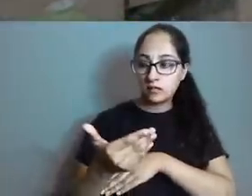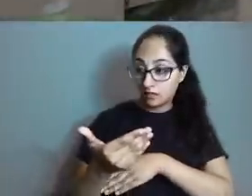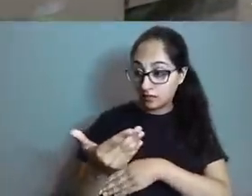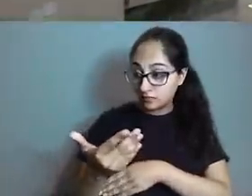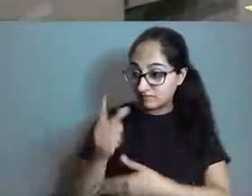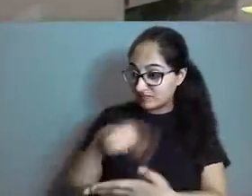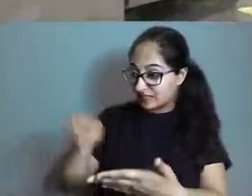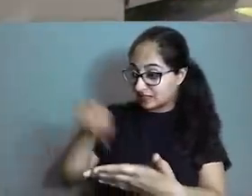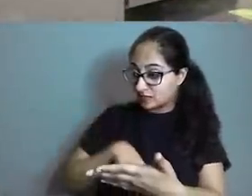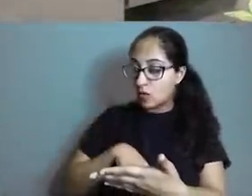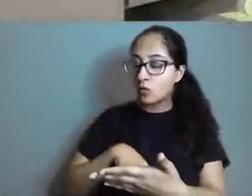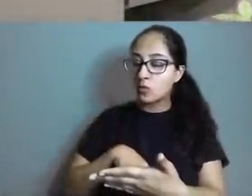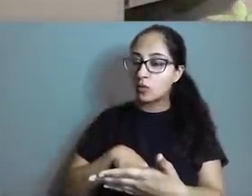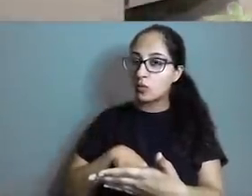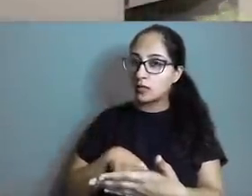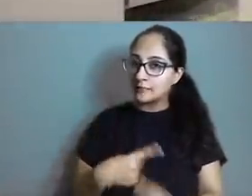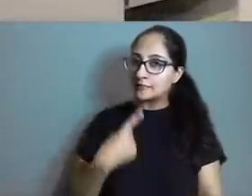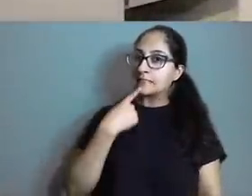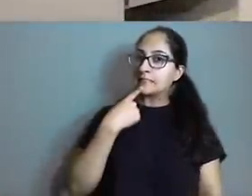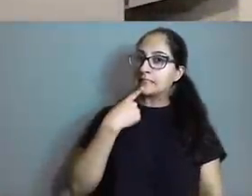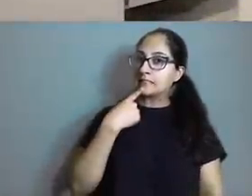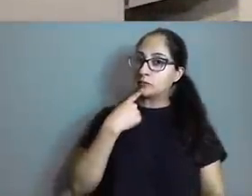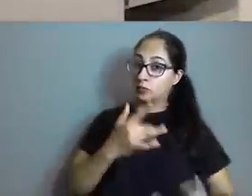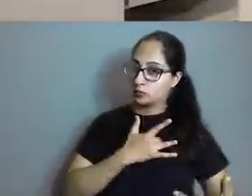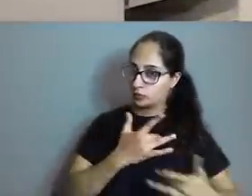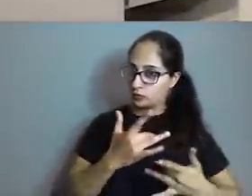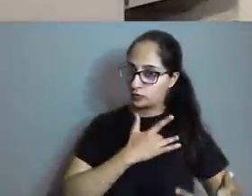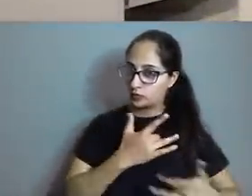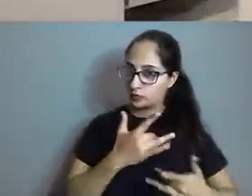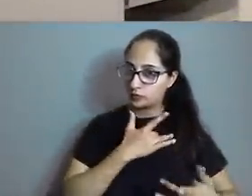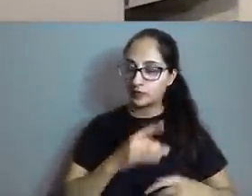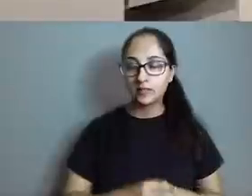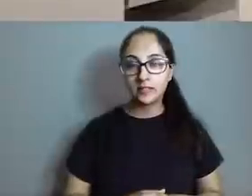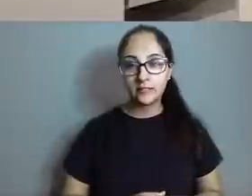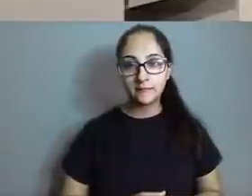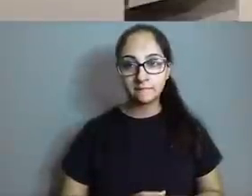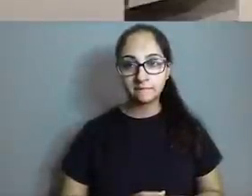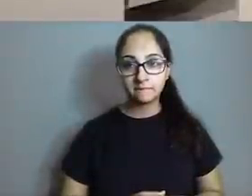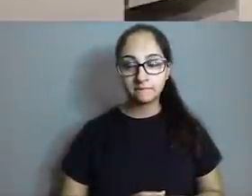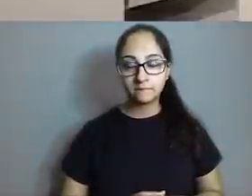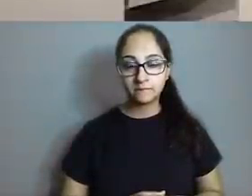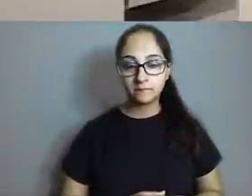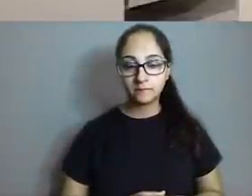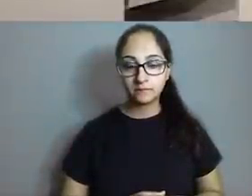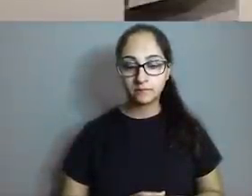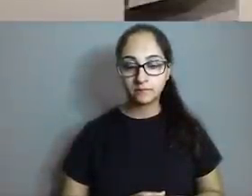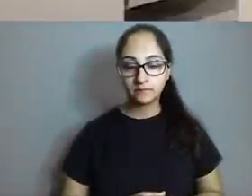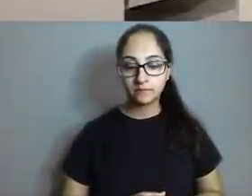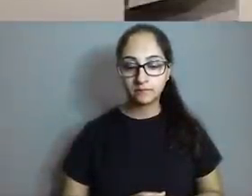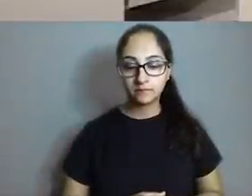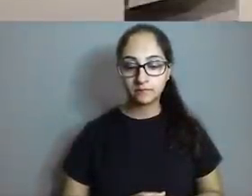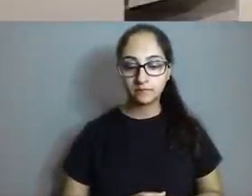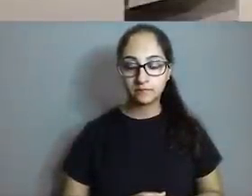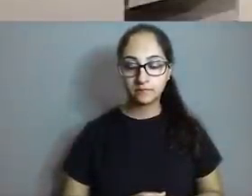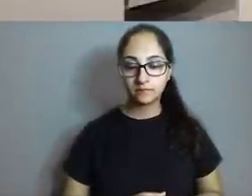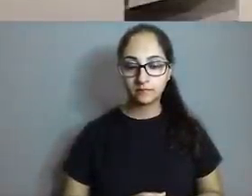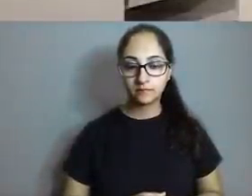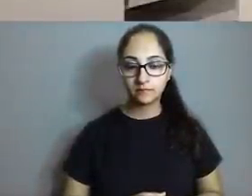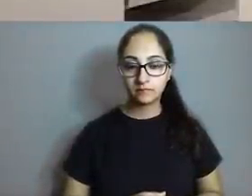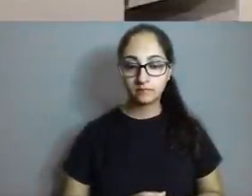able to perform um and that our our hard work might might not see the light of day uh no pun